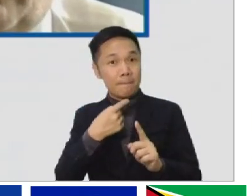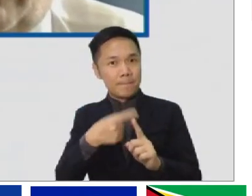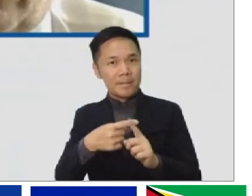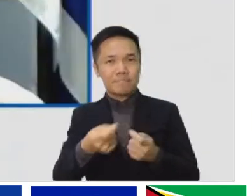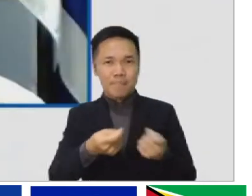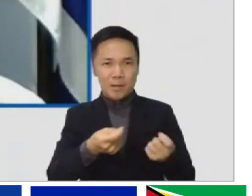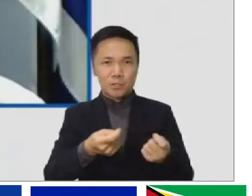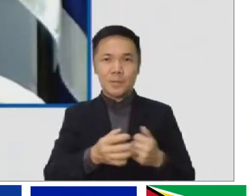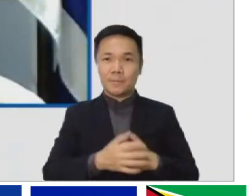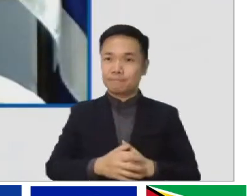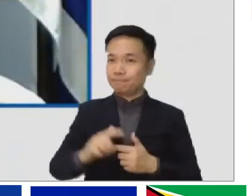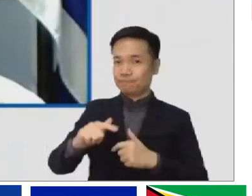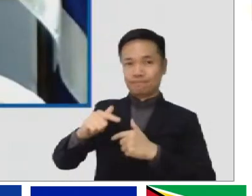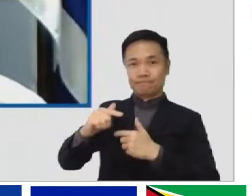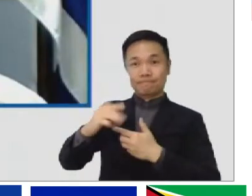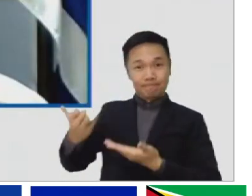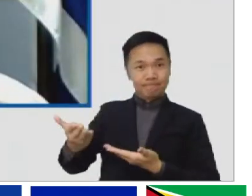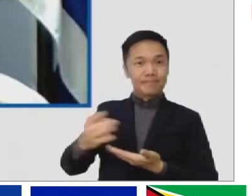yours.